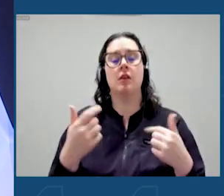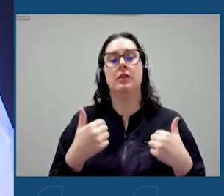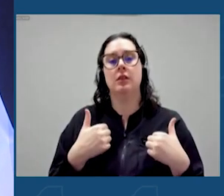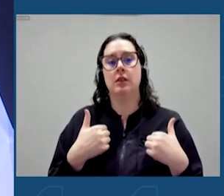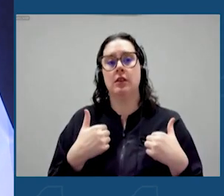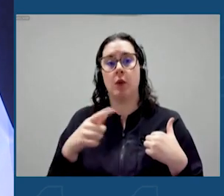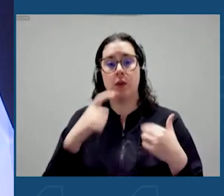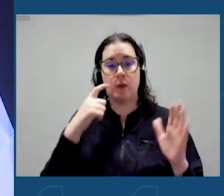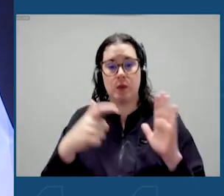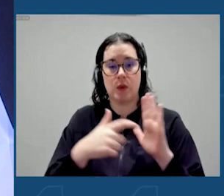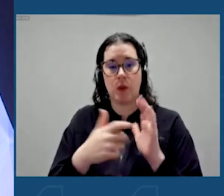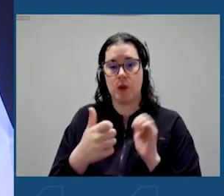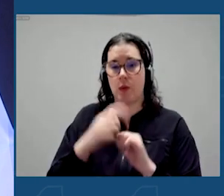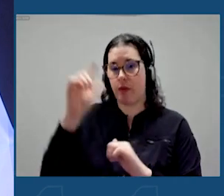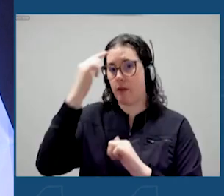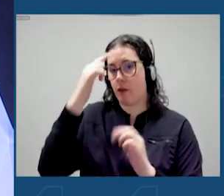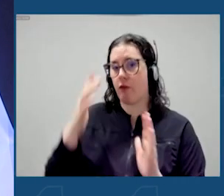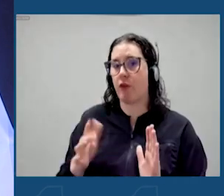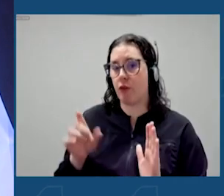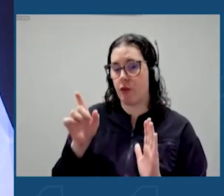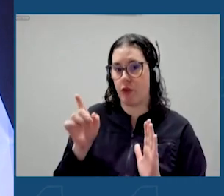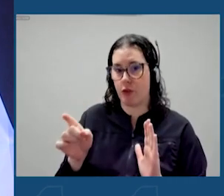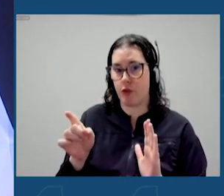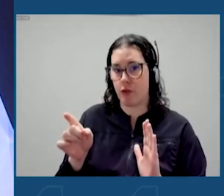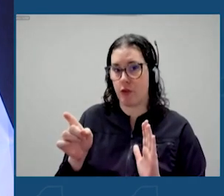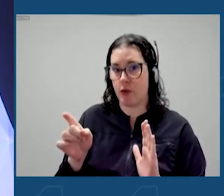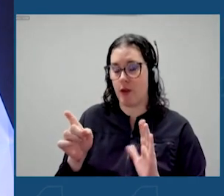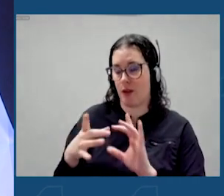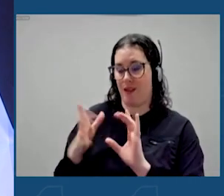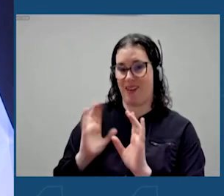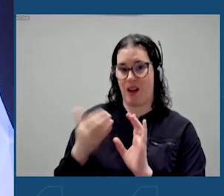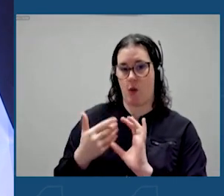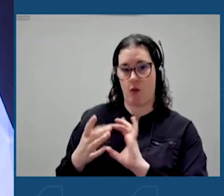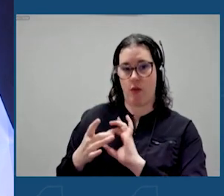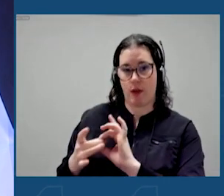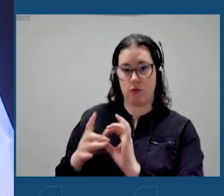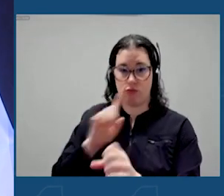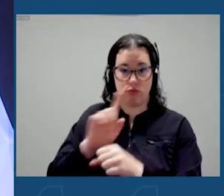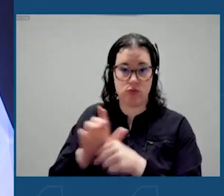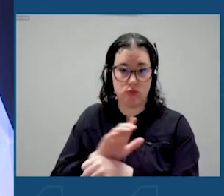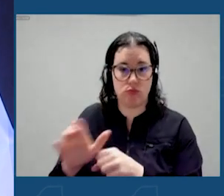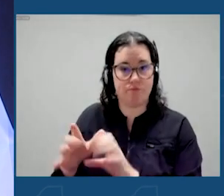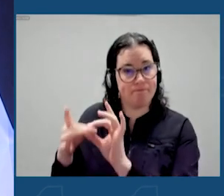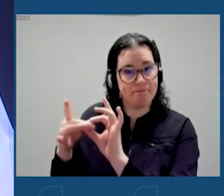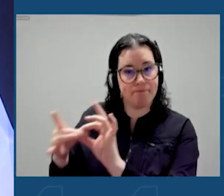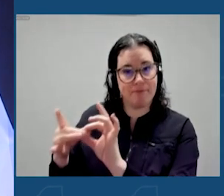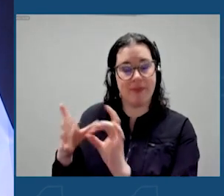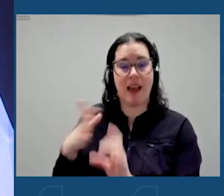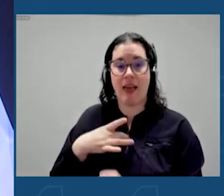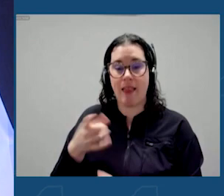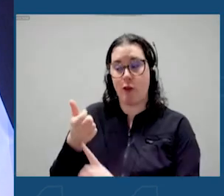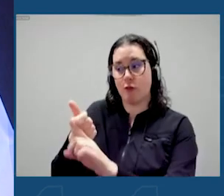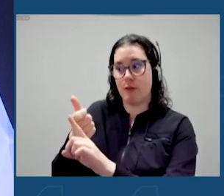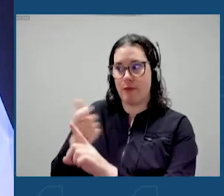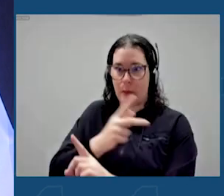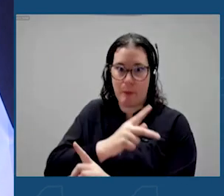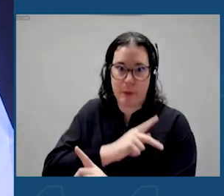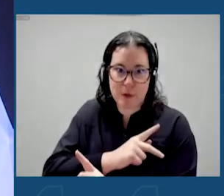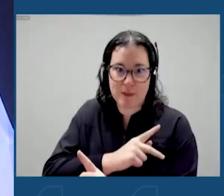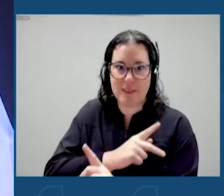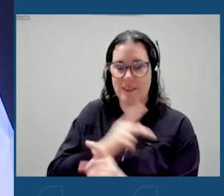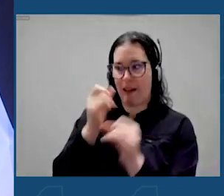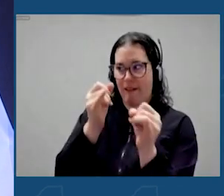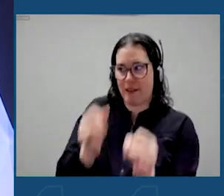the governor and the relationship is a real one. I like her personally as an